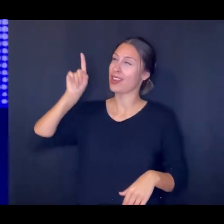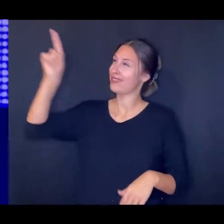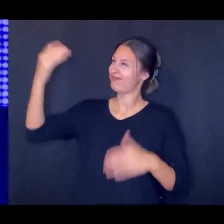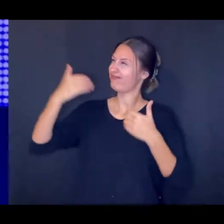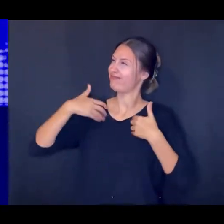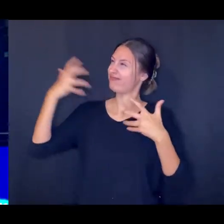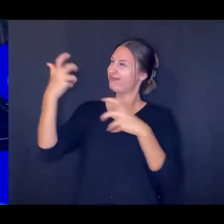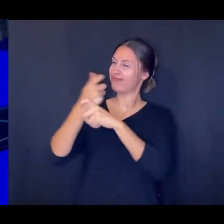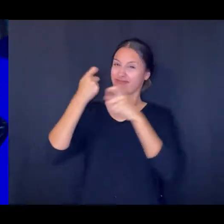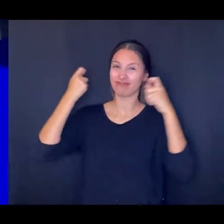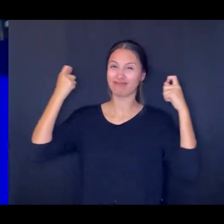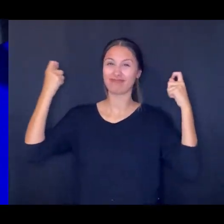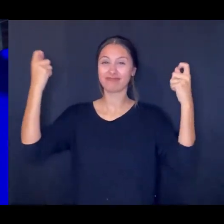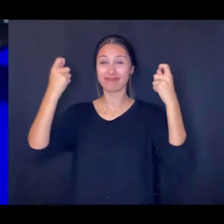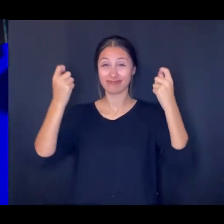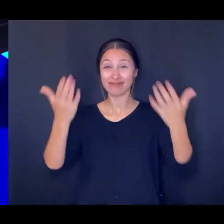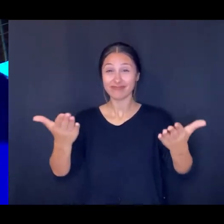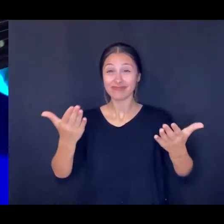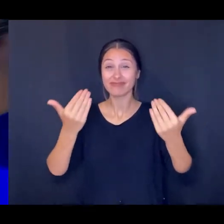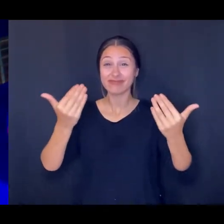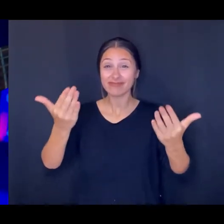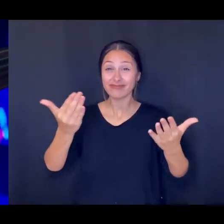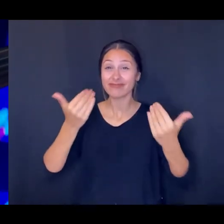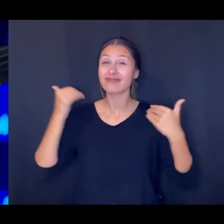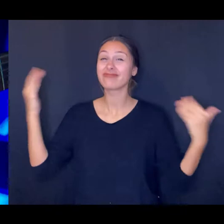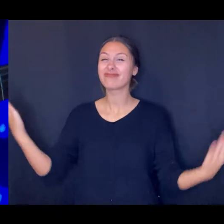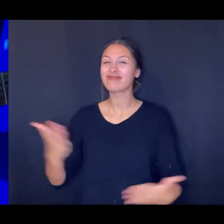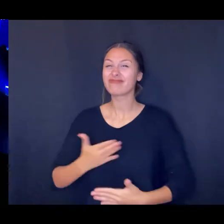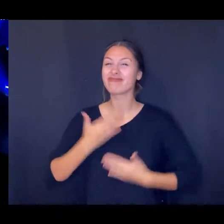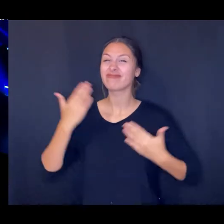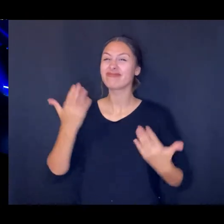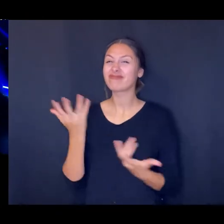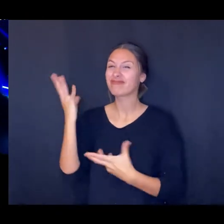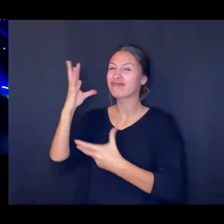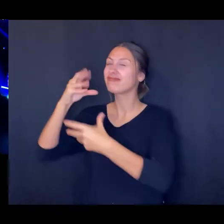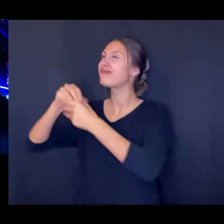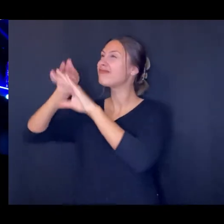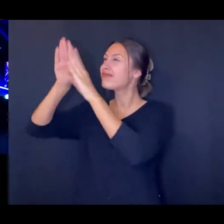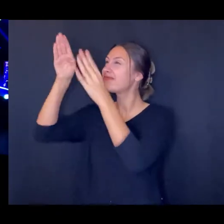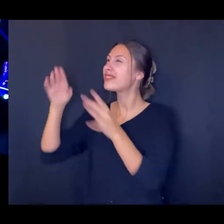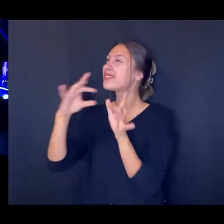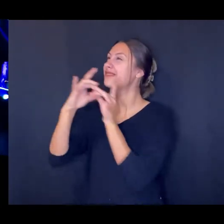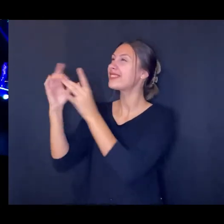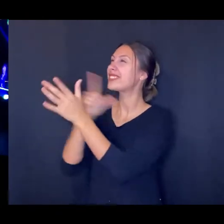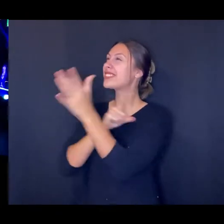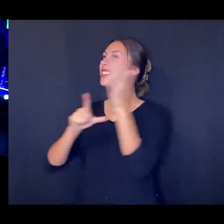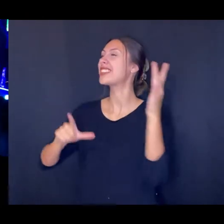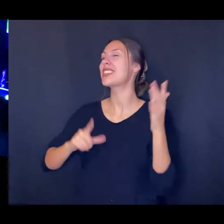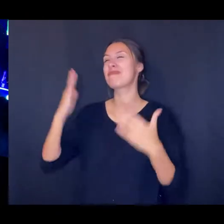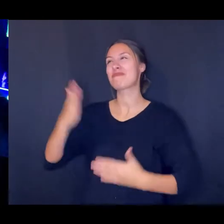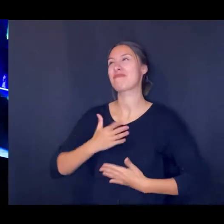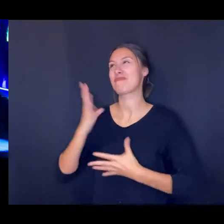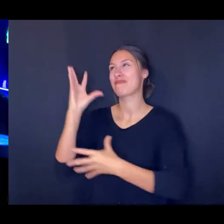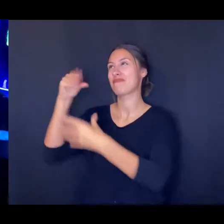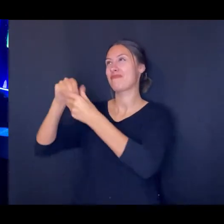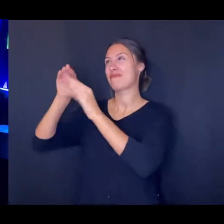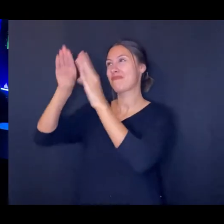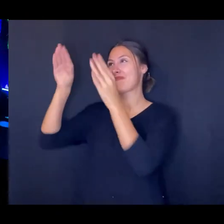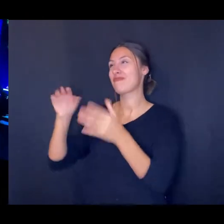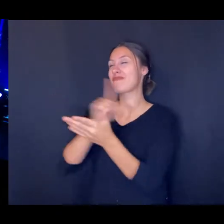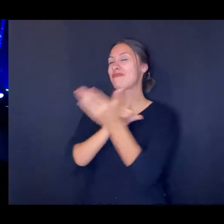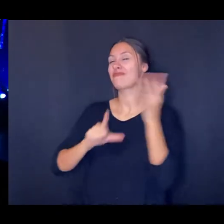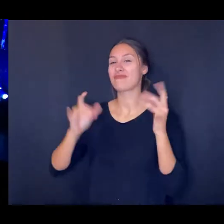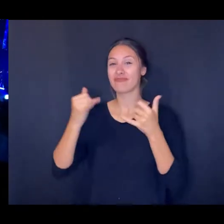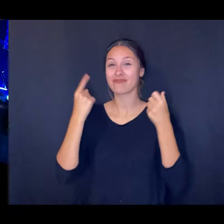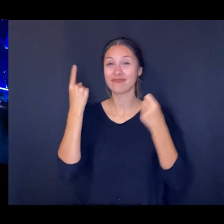holds the victory. Let's sing this. There is joy in the house of the Lord. There is joy in